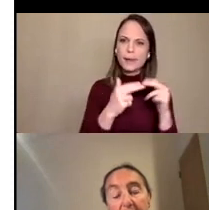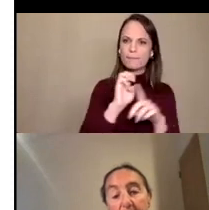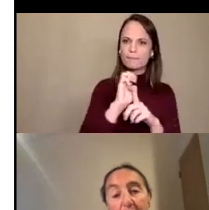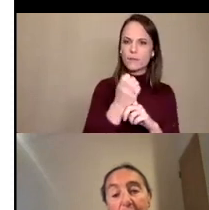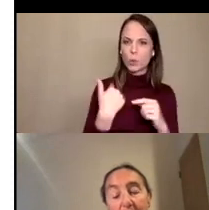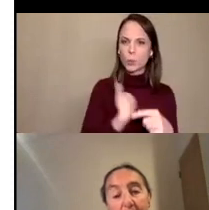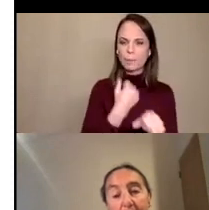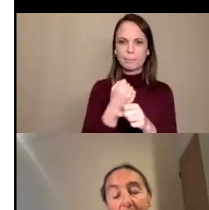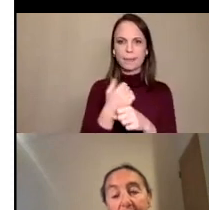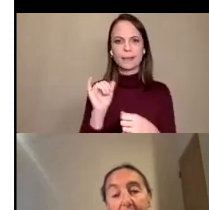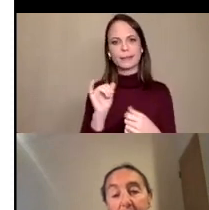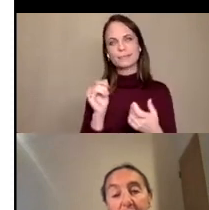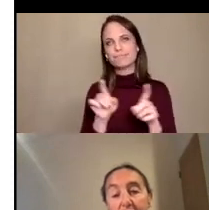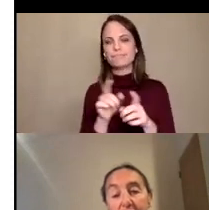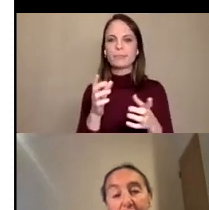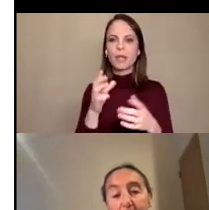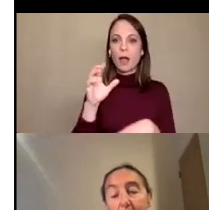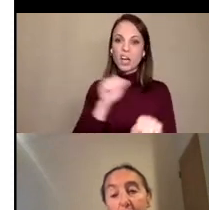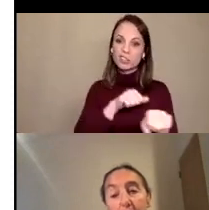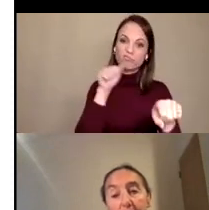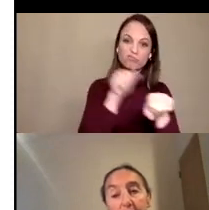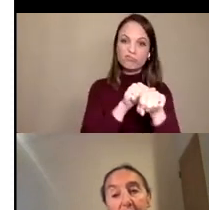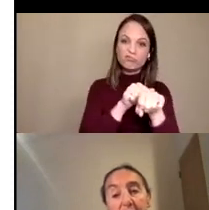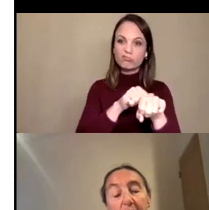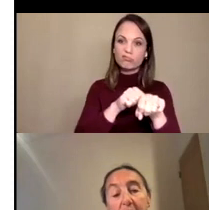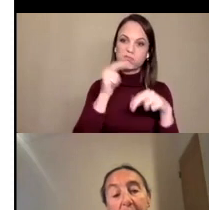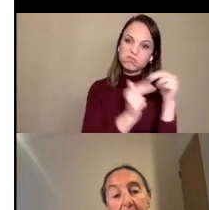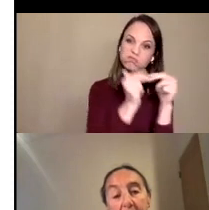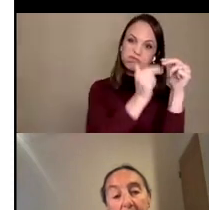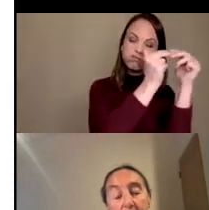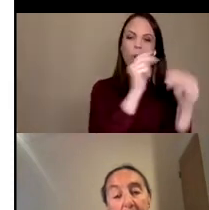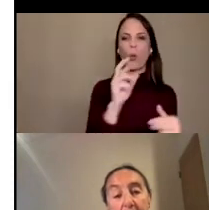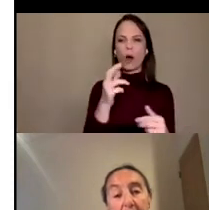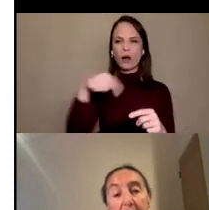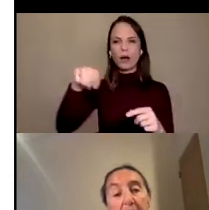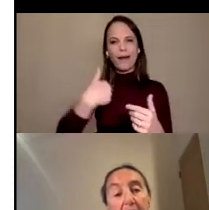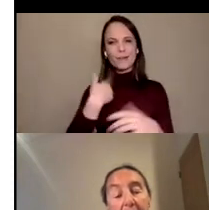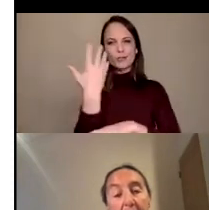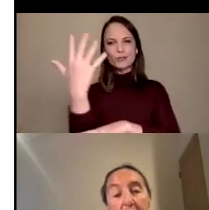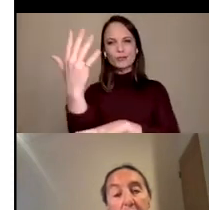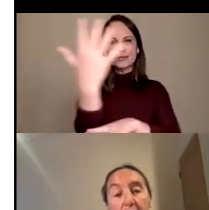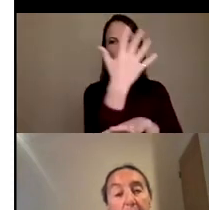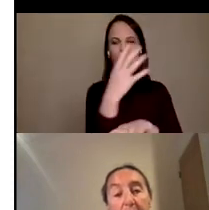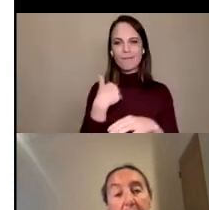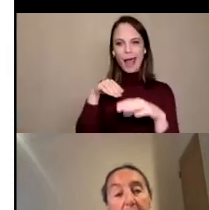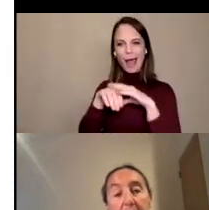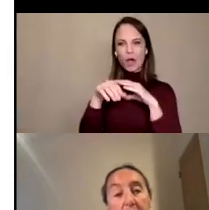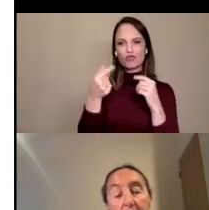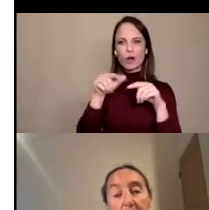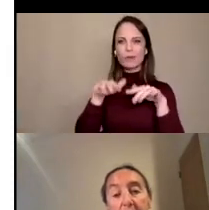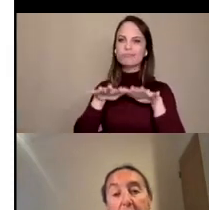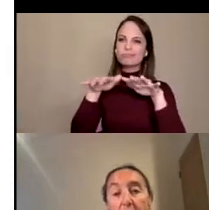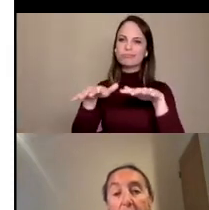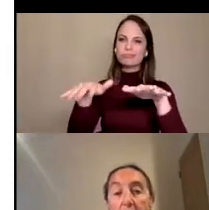have, concrete jungles or whether we have places that have trees and access to green spaces and